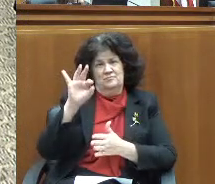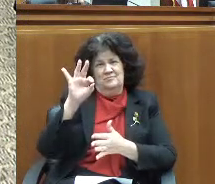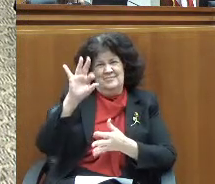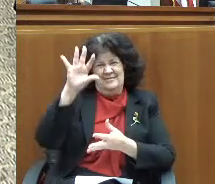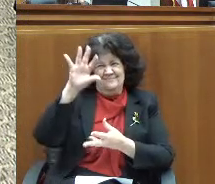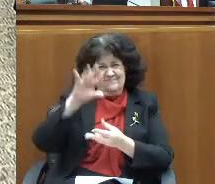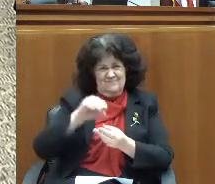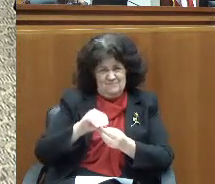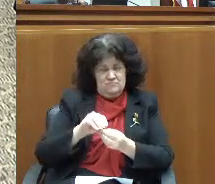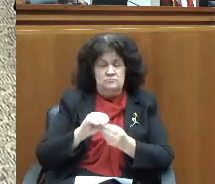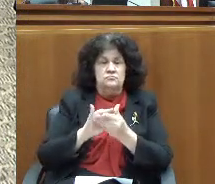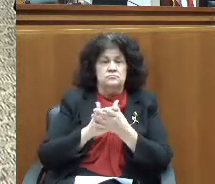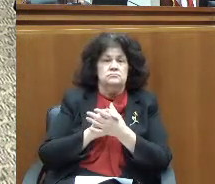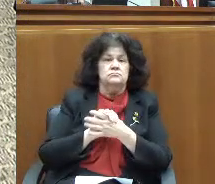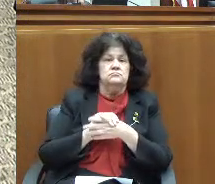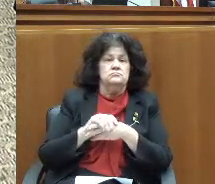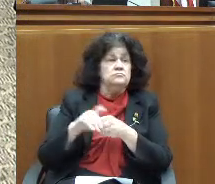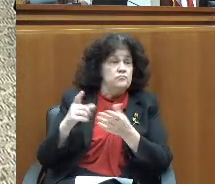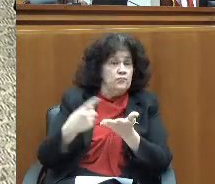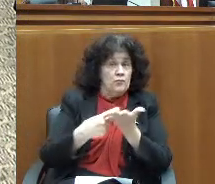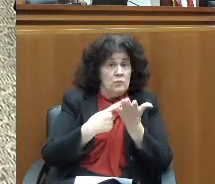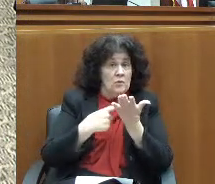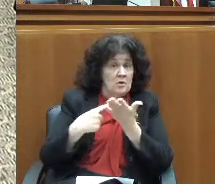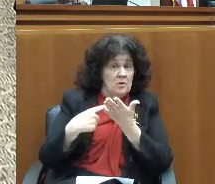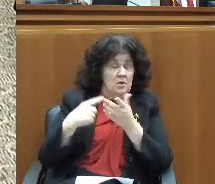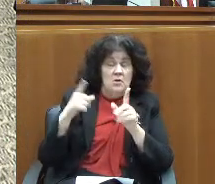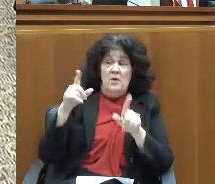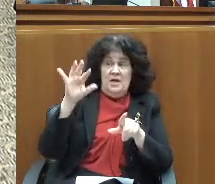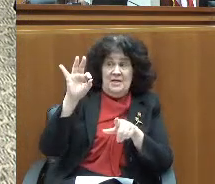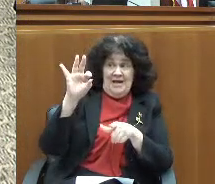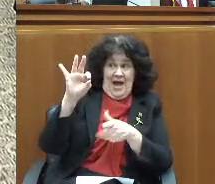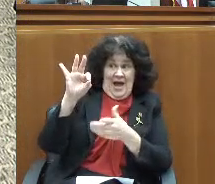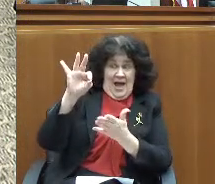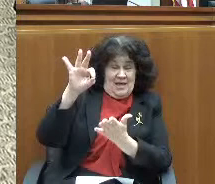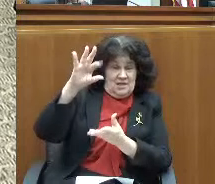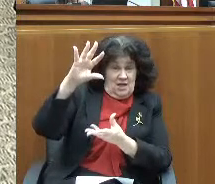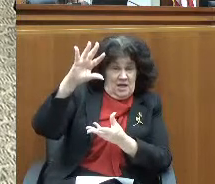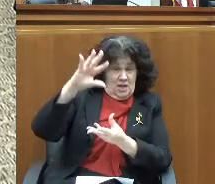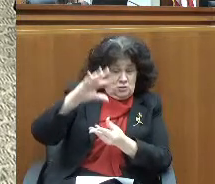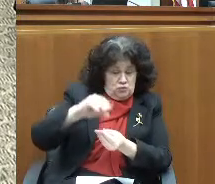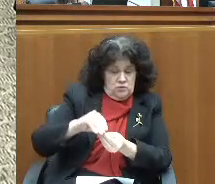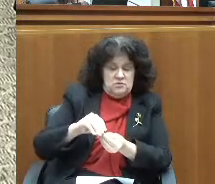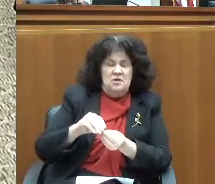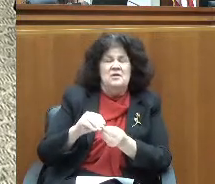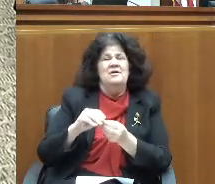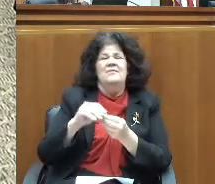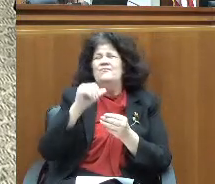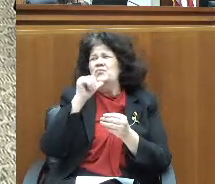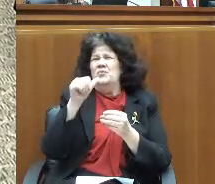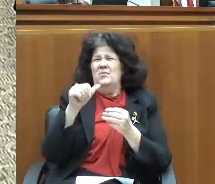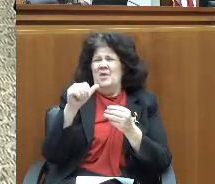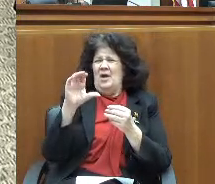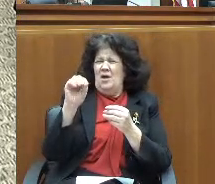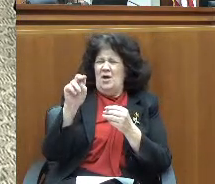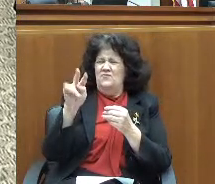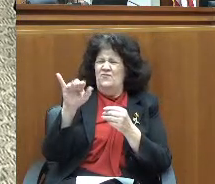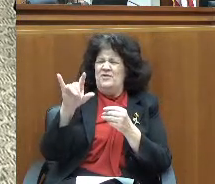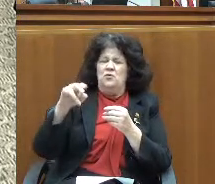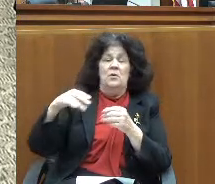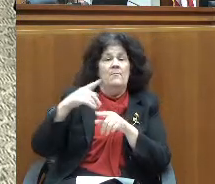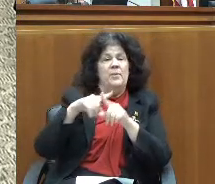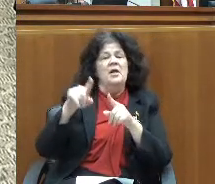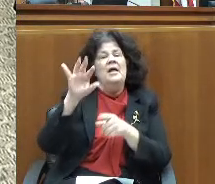More discussion? Or can you clarify 9 entries? Arrested, not necessarily convictions, but he's